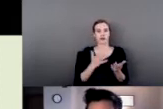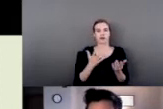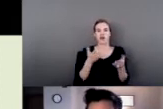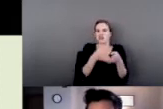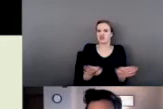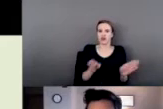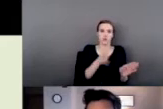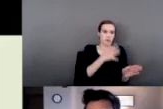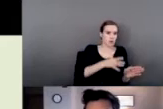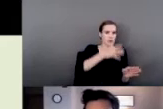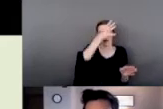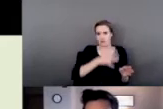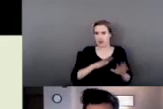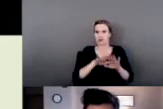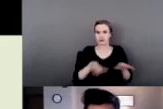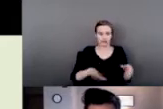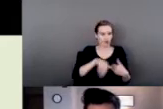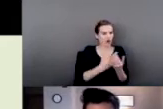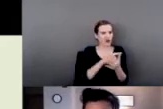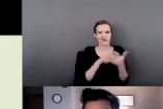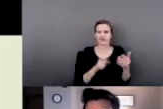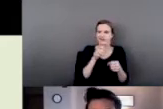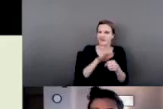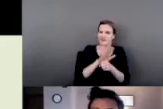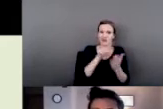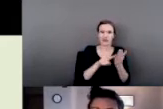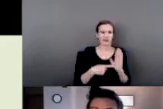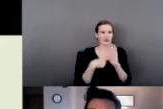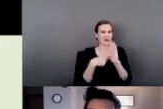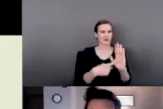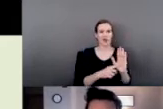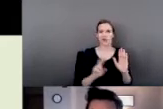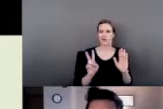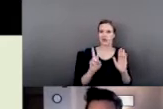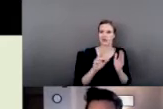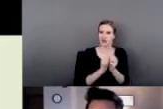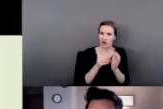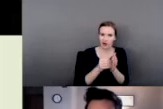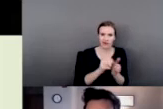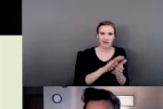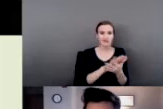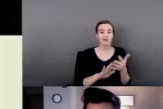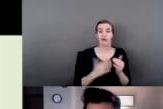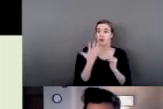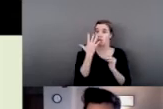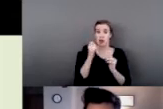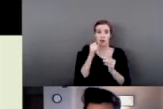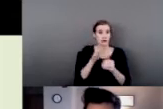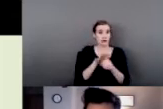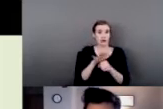there's reasons for this. You know, there's reluctance from communities wanting to participate in any kind of